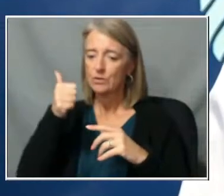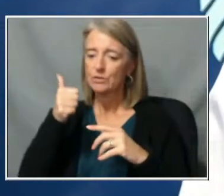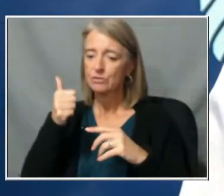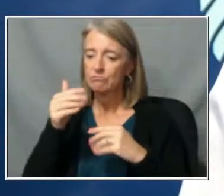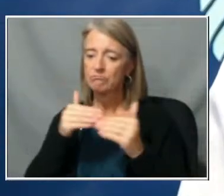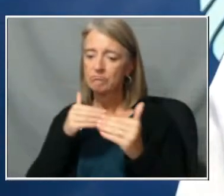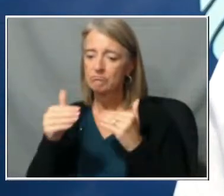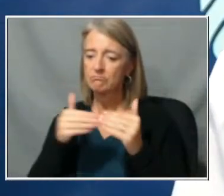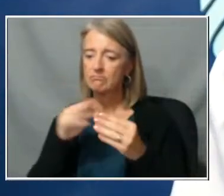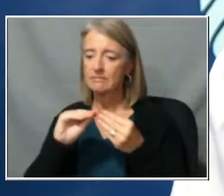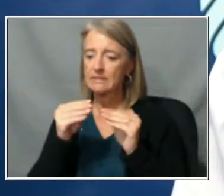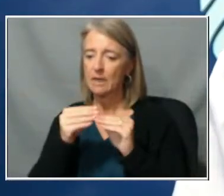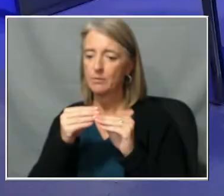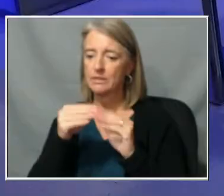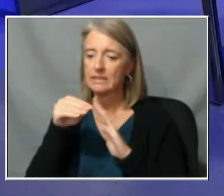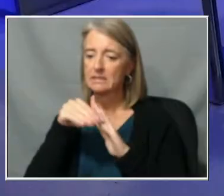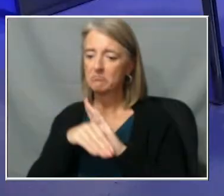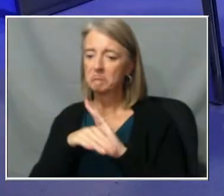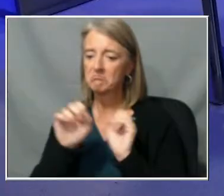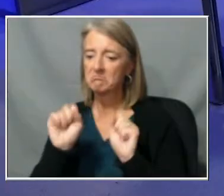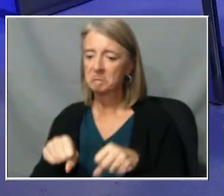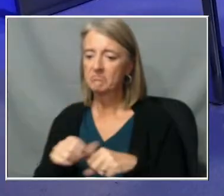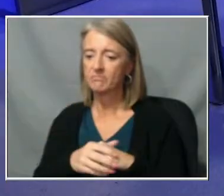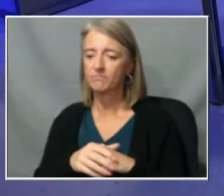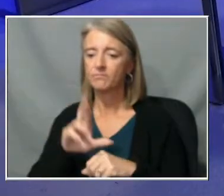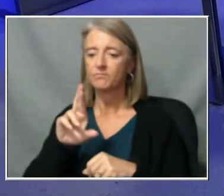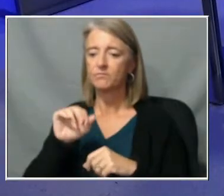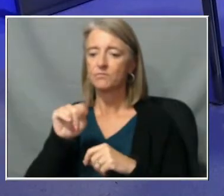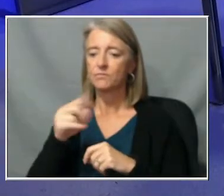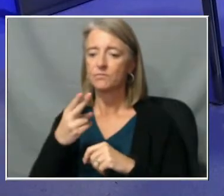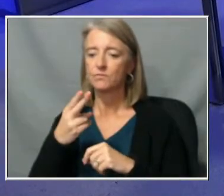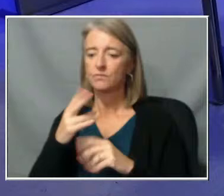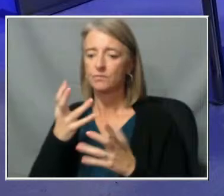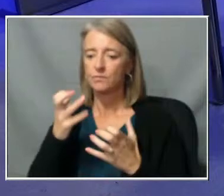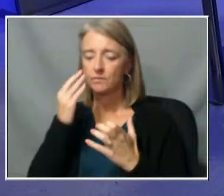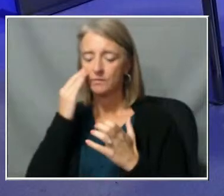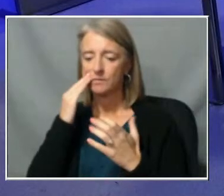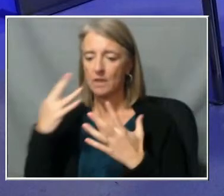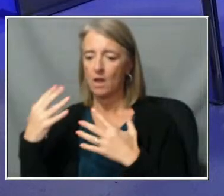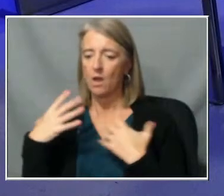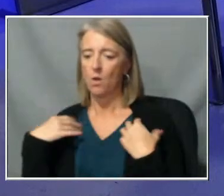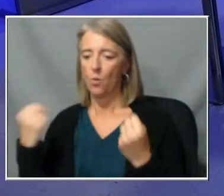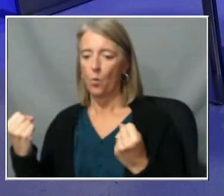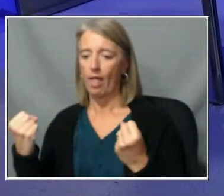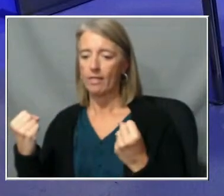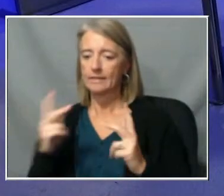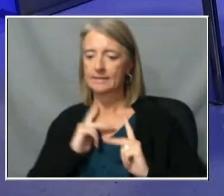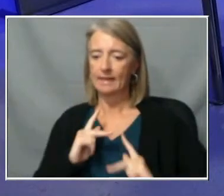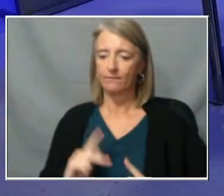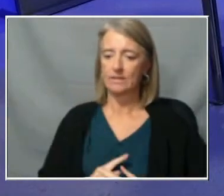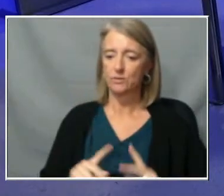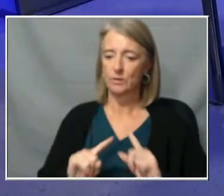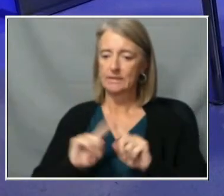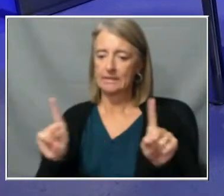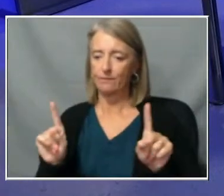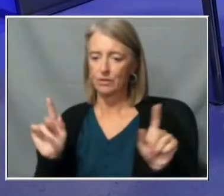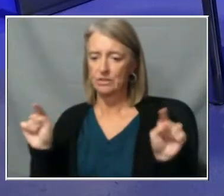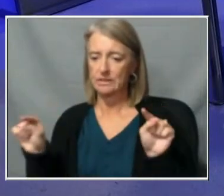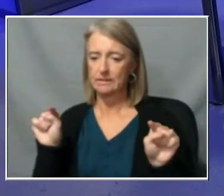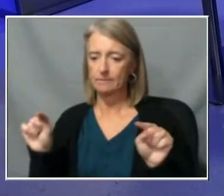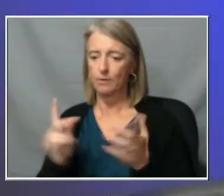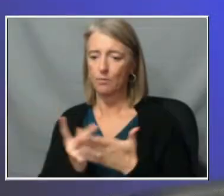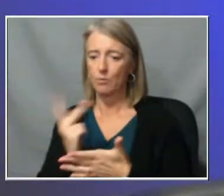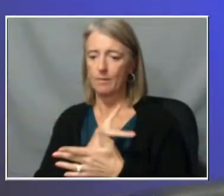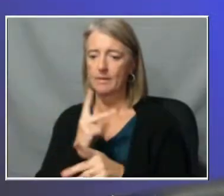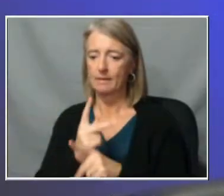those numbers can continue to go down. Ruth Ellen wants to know, explain the difference between a wellness care visit and a physical with a primary care doctor.